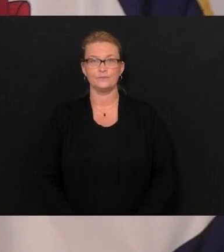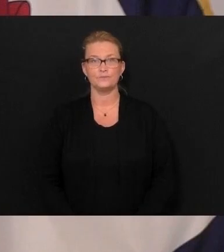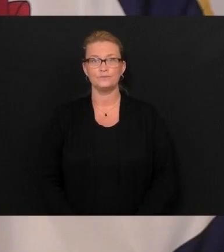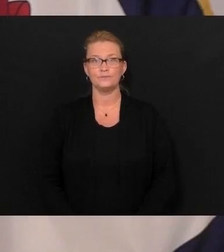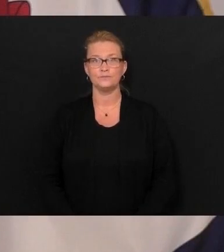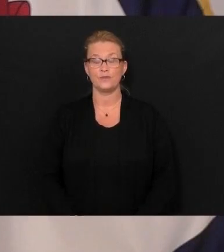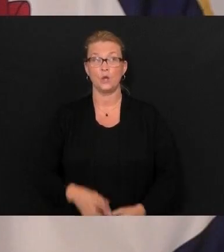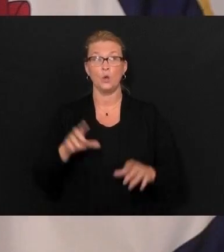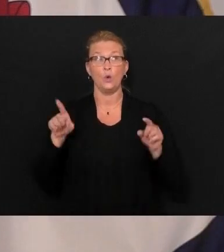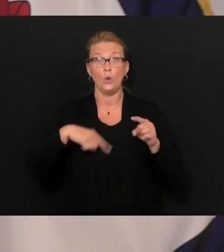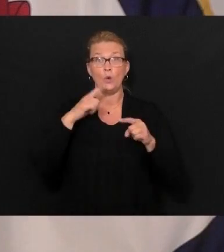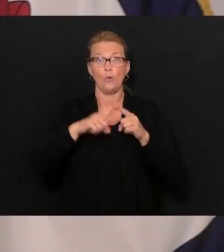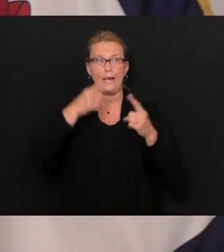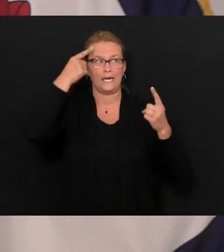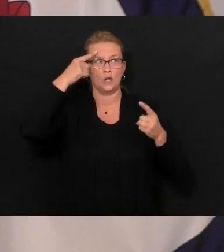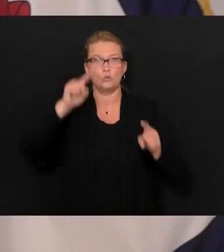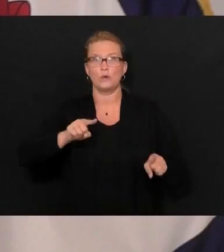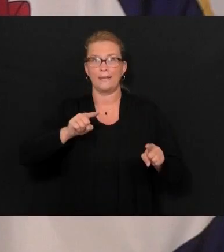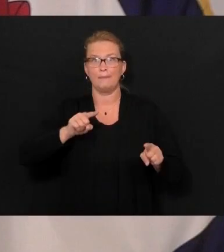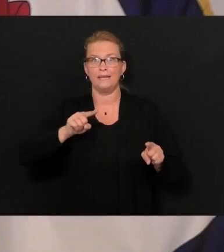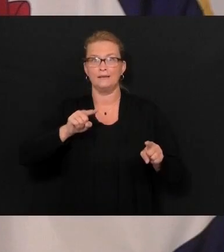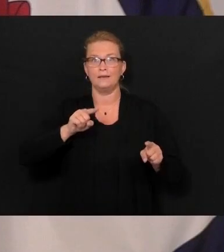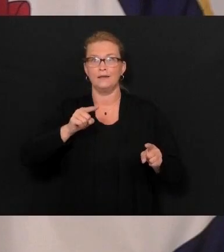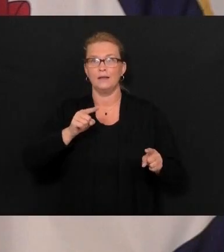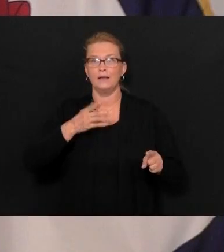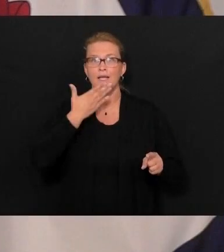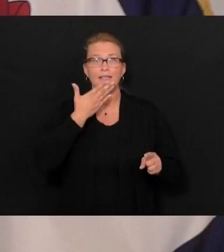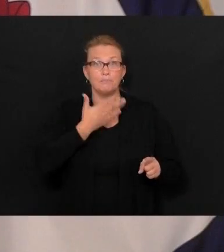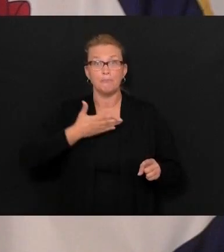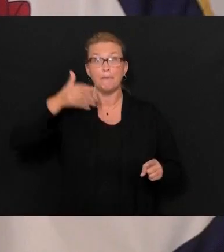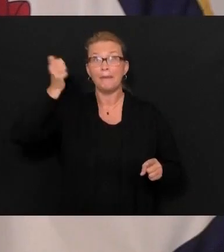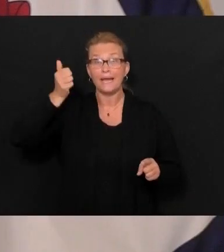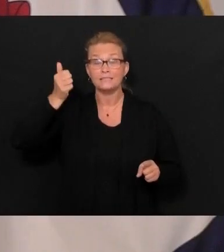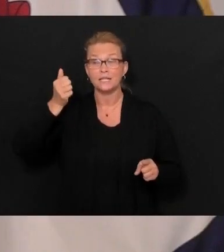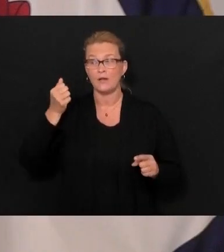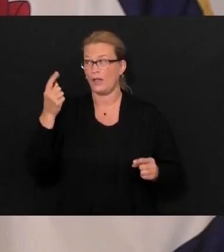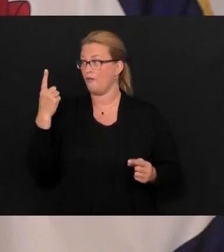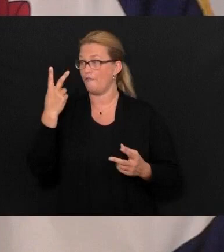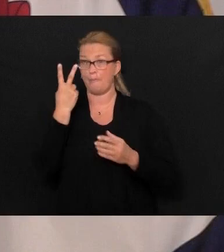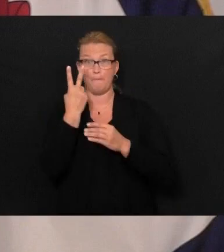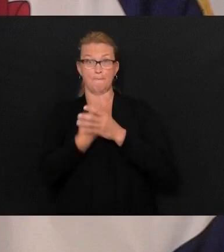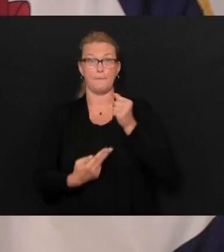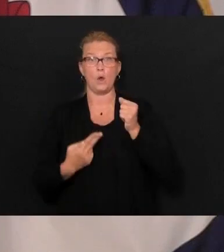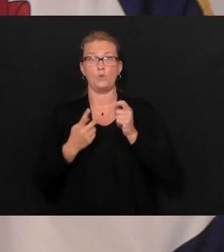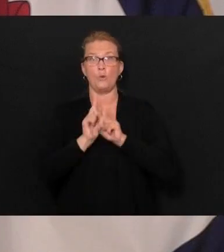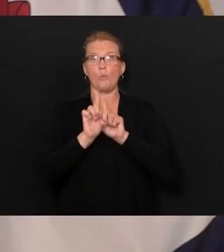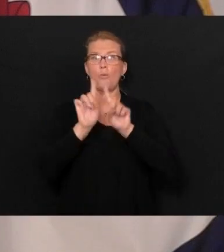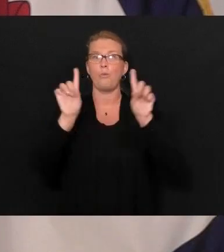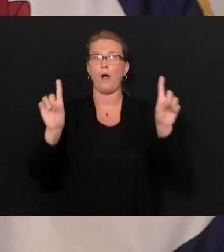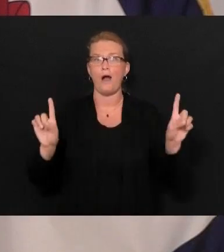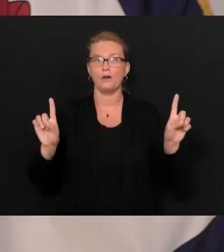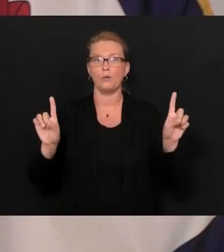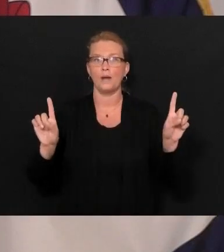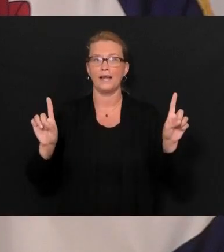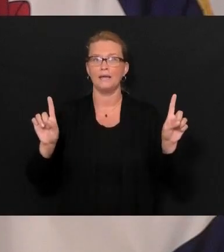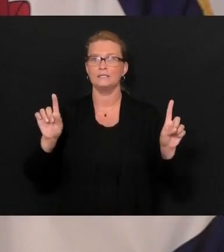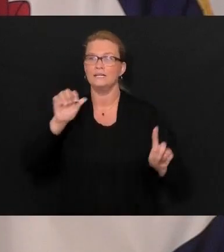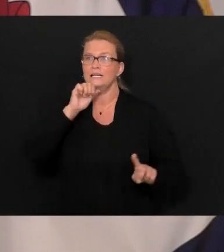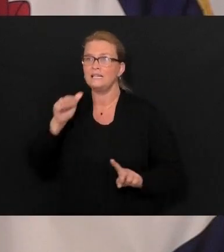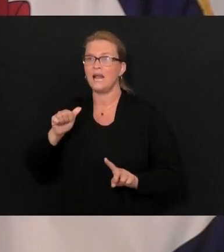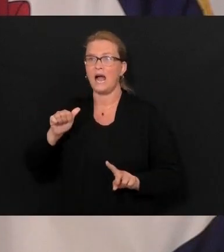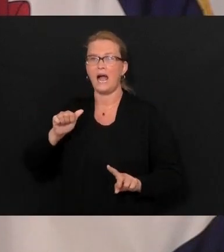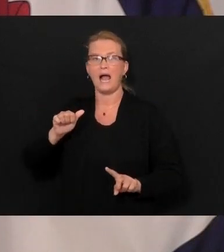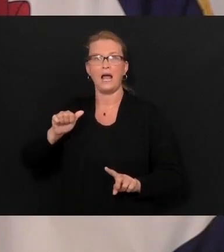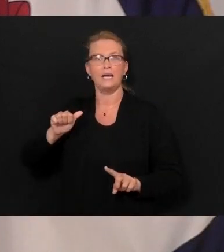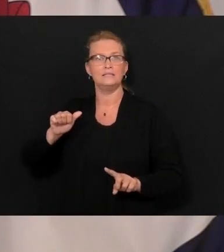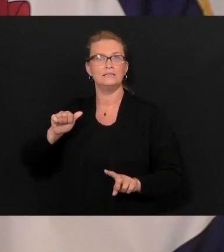its very, very best always is when both sides walk away and they're not completely happy,